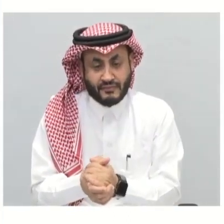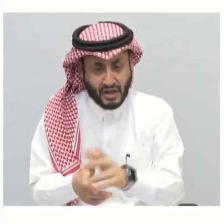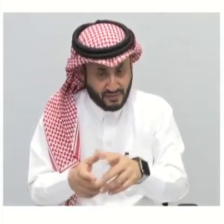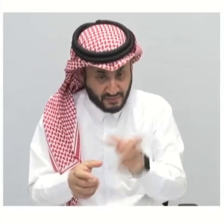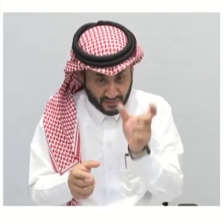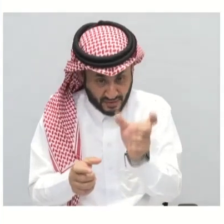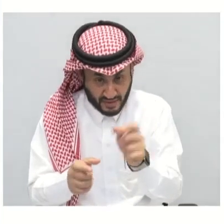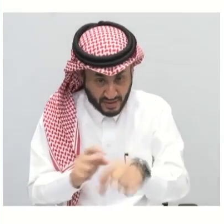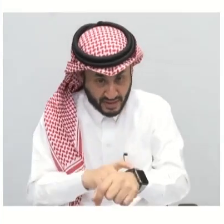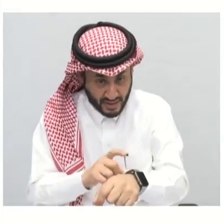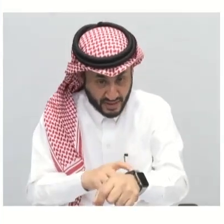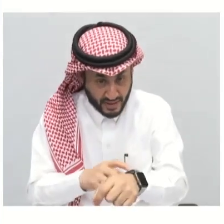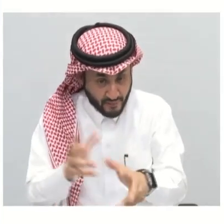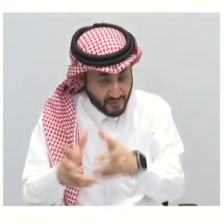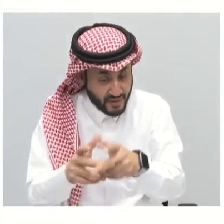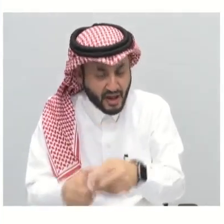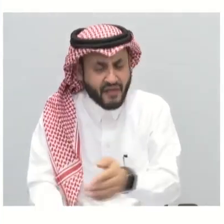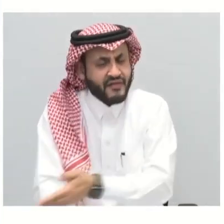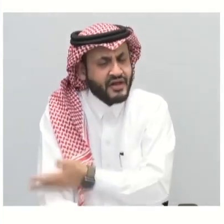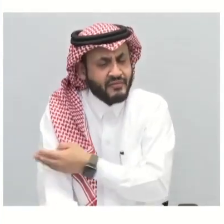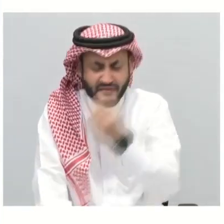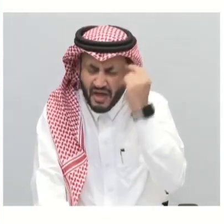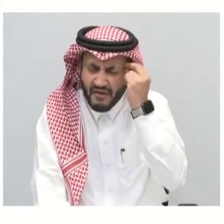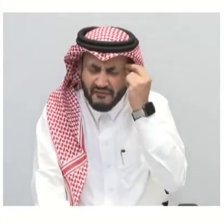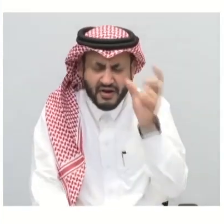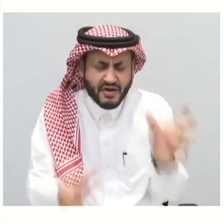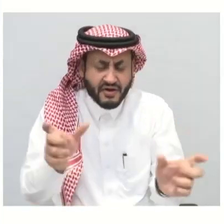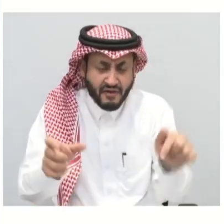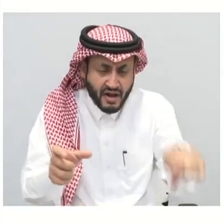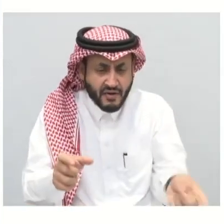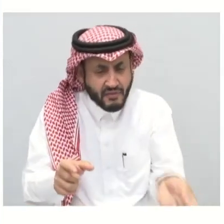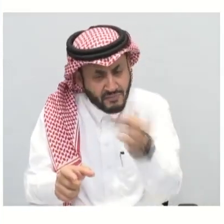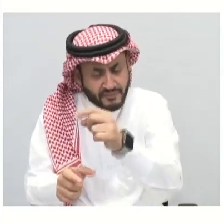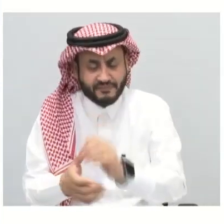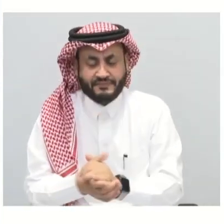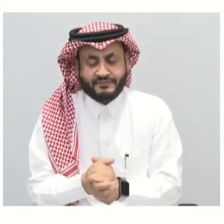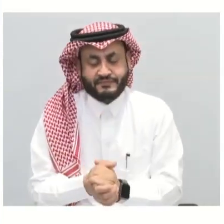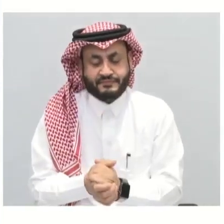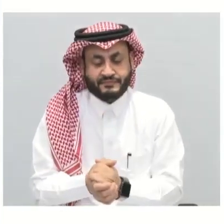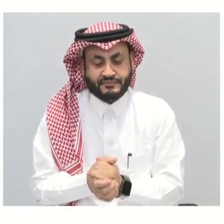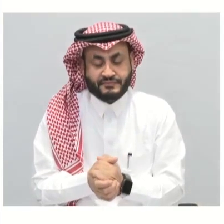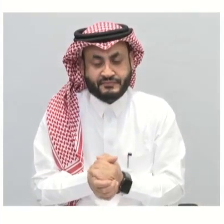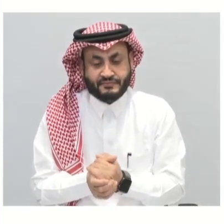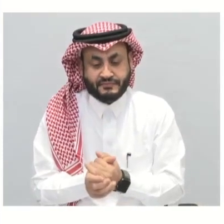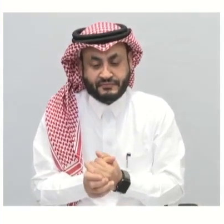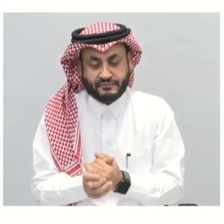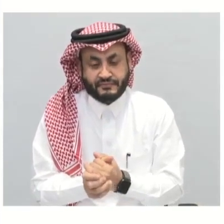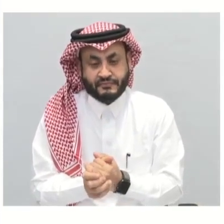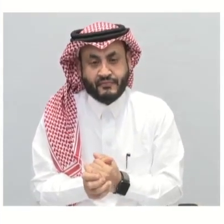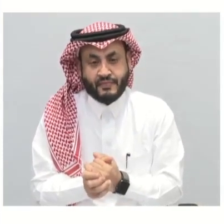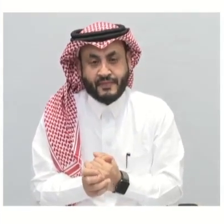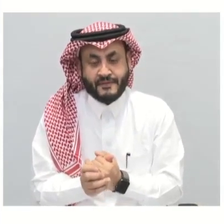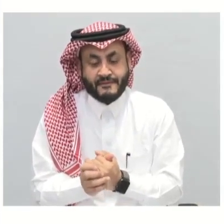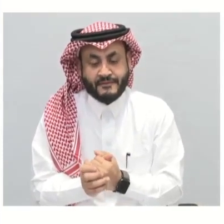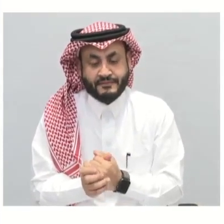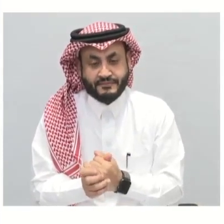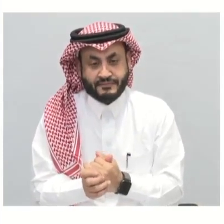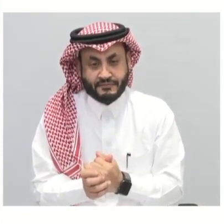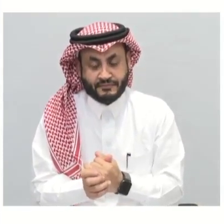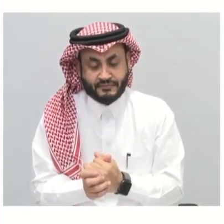to differentiate between when can we use it, the present progressive as we're speaking right now, or